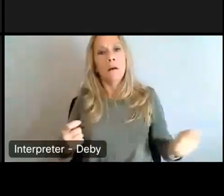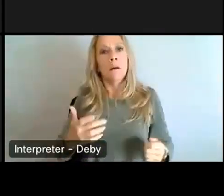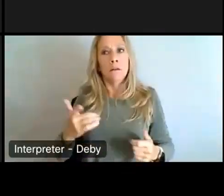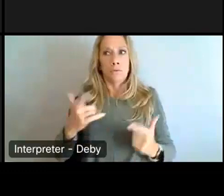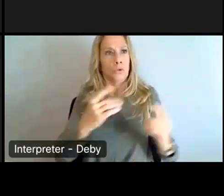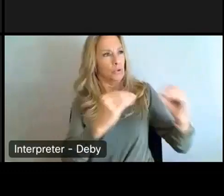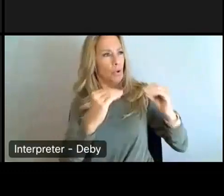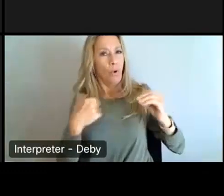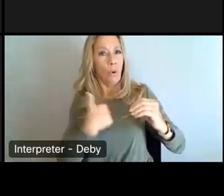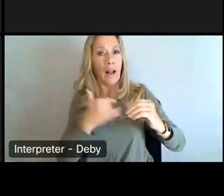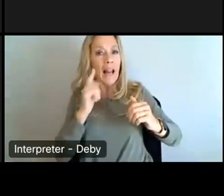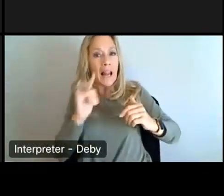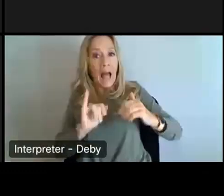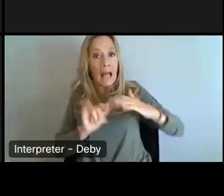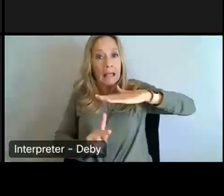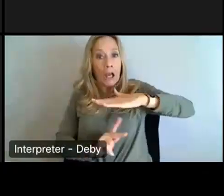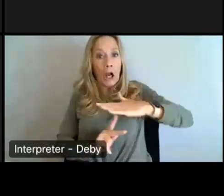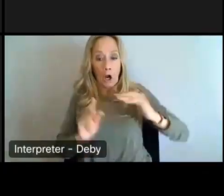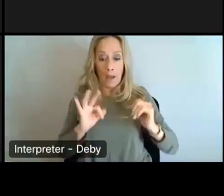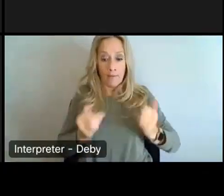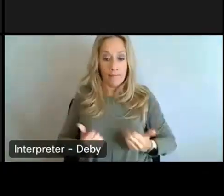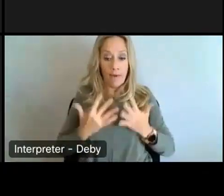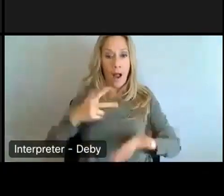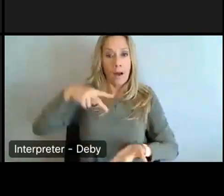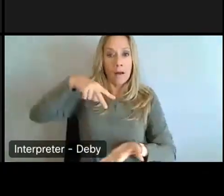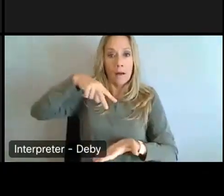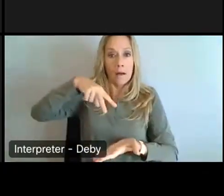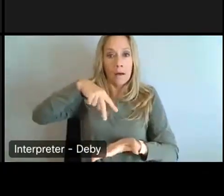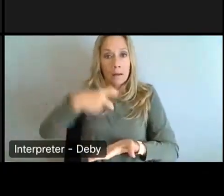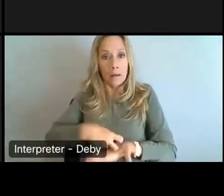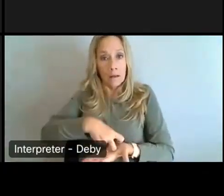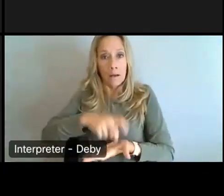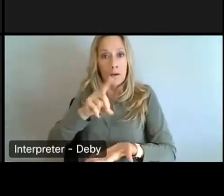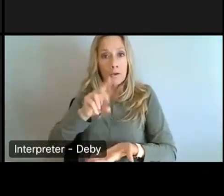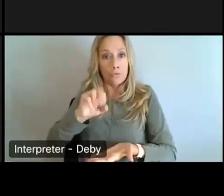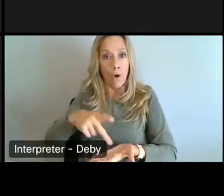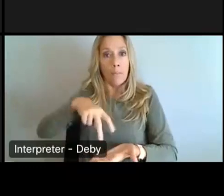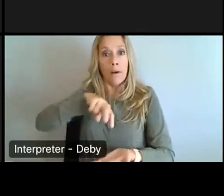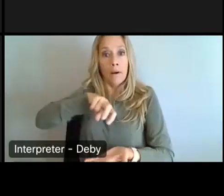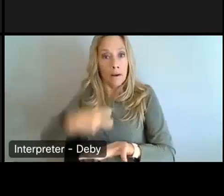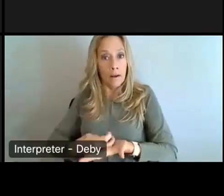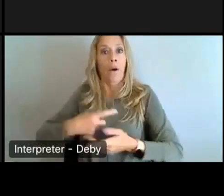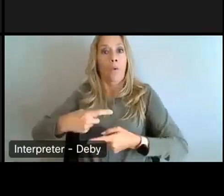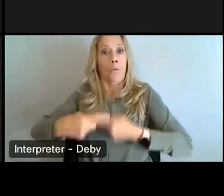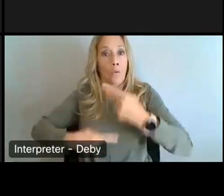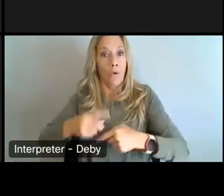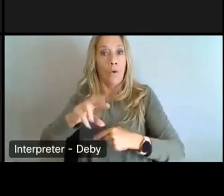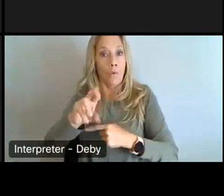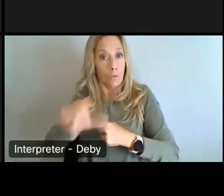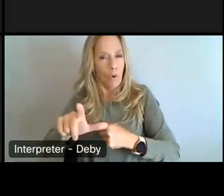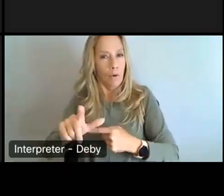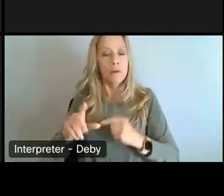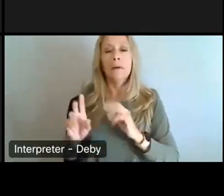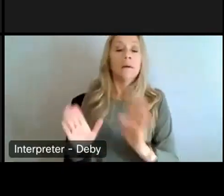been taught since kindergarten, drop and roll. But what I didn't know at the time or take